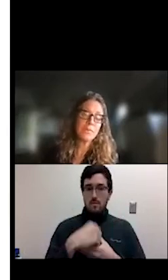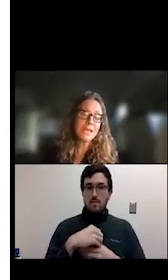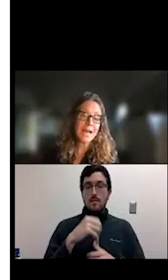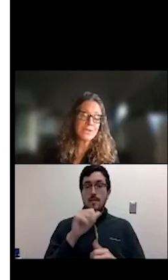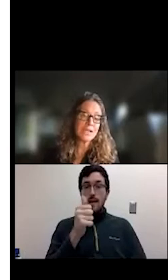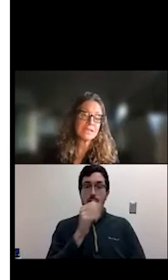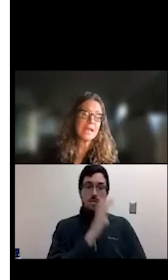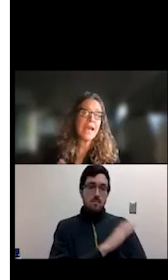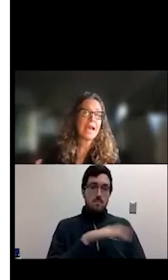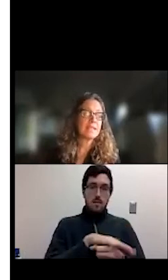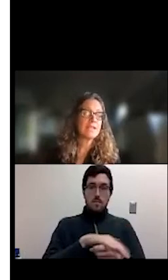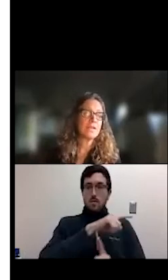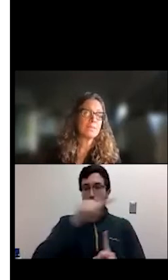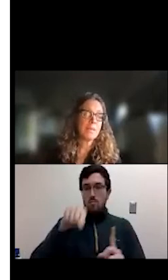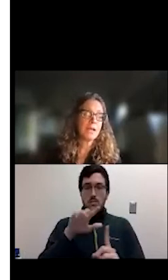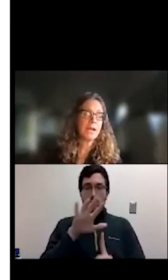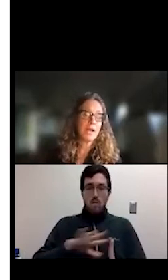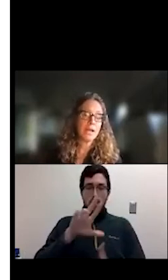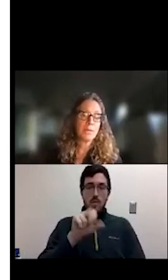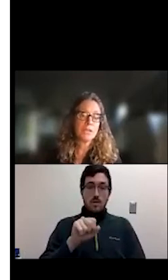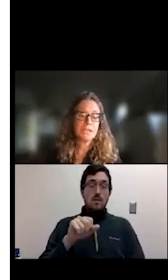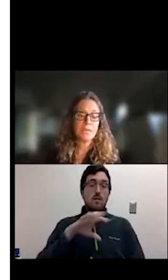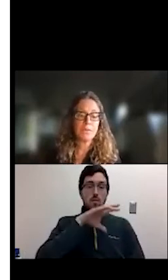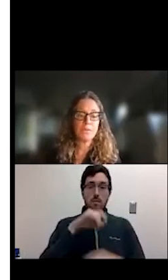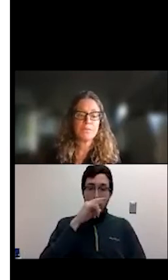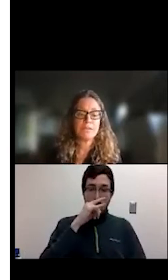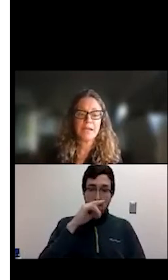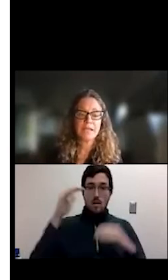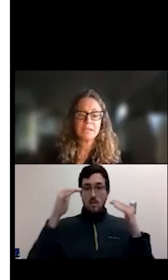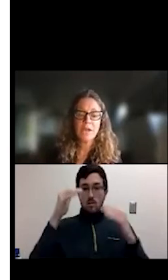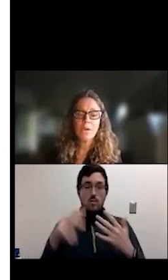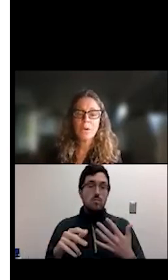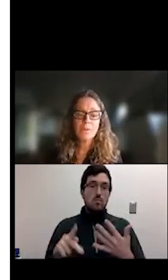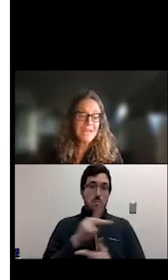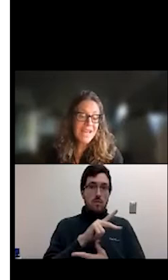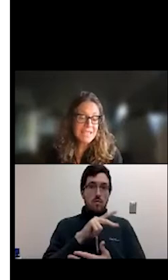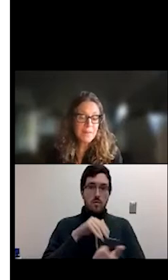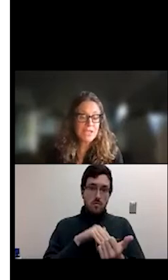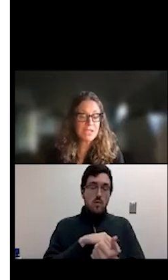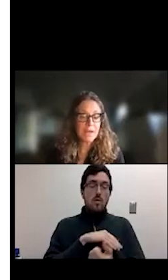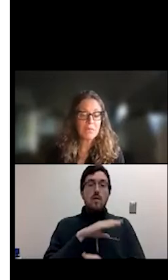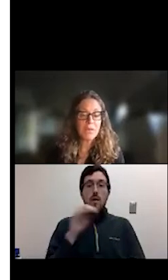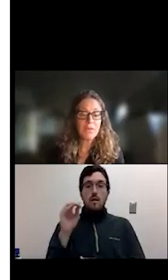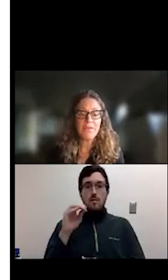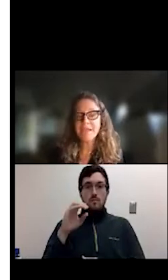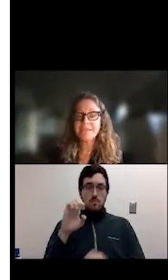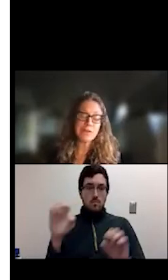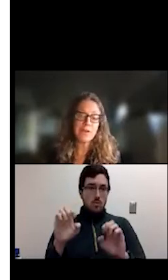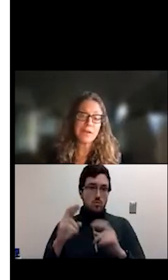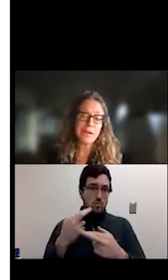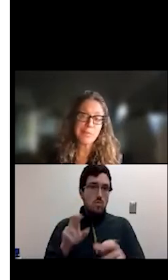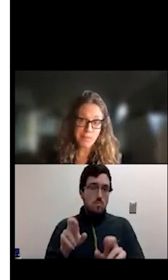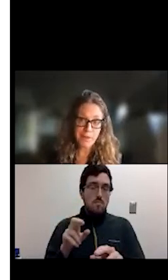country, including pediatrics and adult, primary care, and emergency room settings, where we actually asked patients about whether